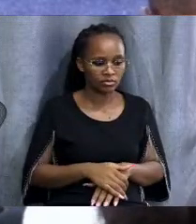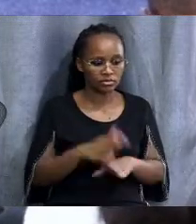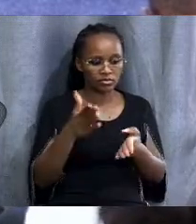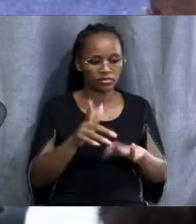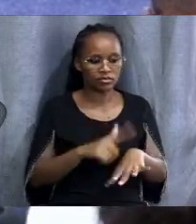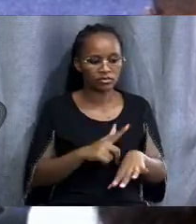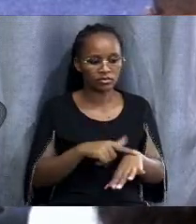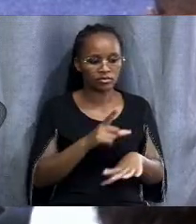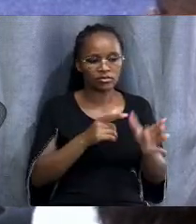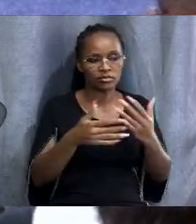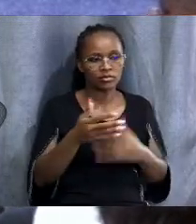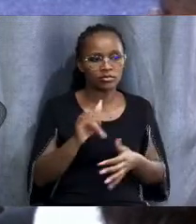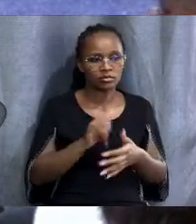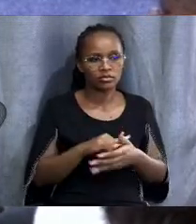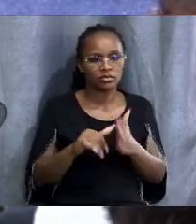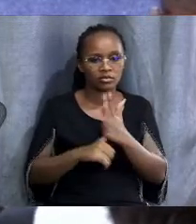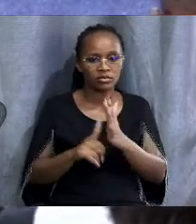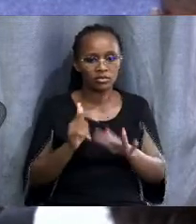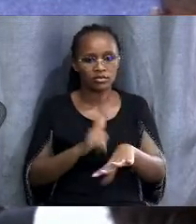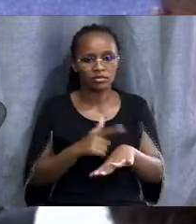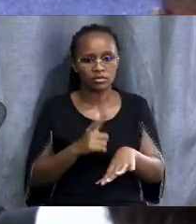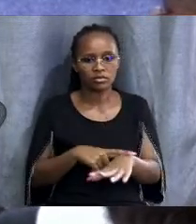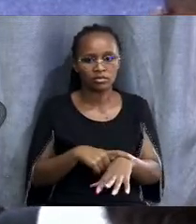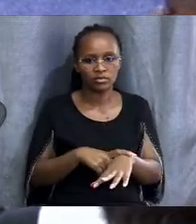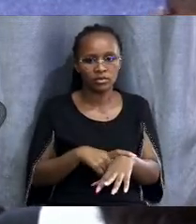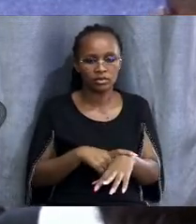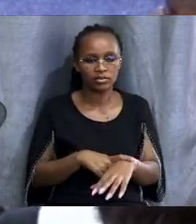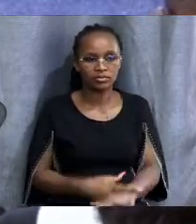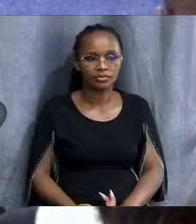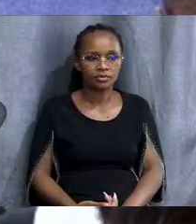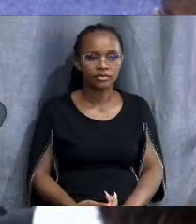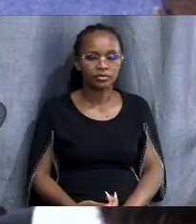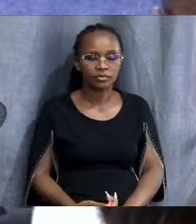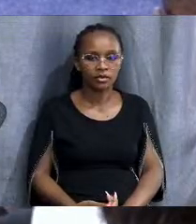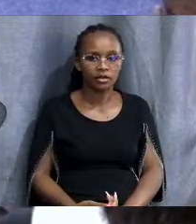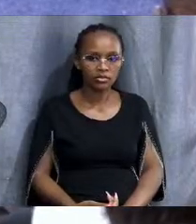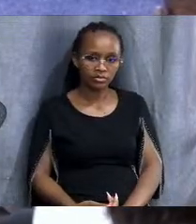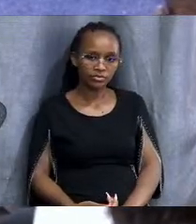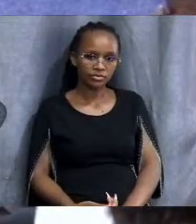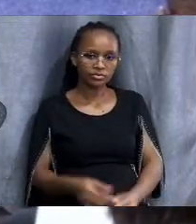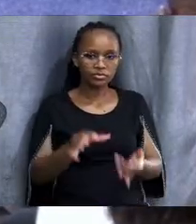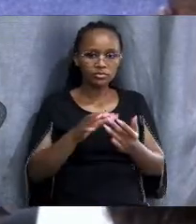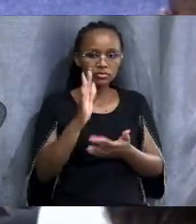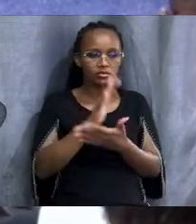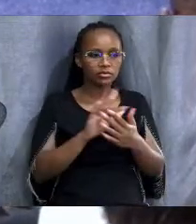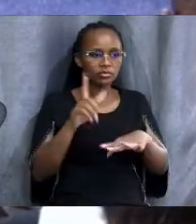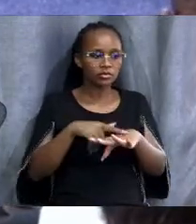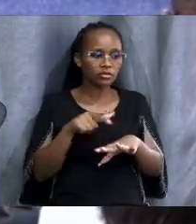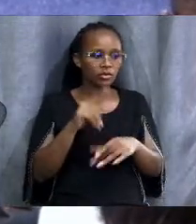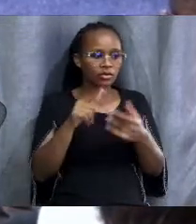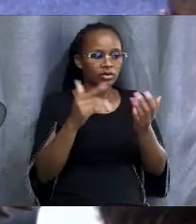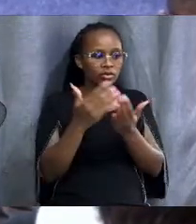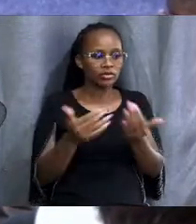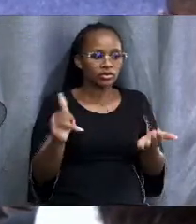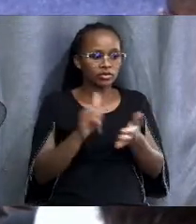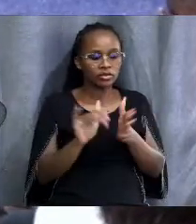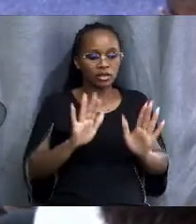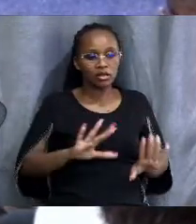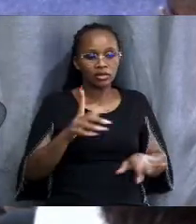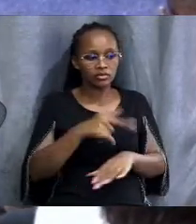Mahida Tamaya Mwadhani ne Mahida Malitumuno. And especially Rimwe Lidia Shia Nashia